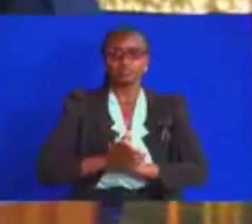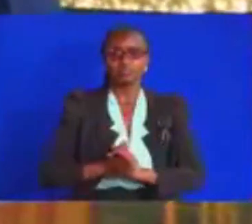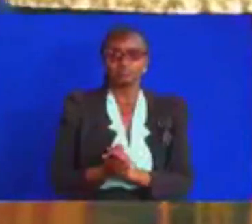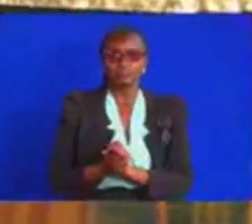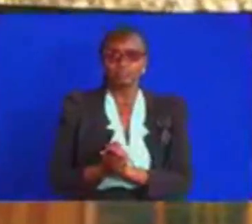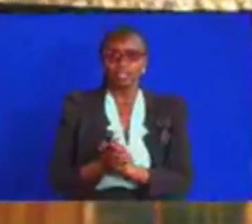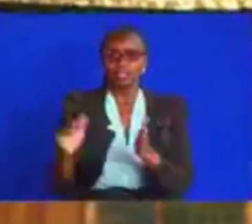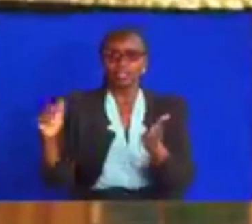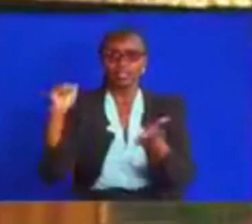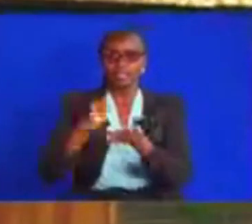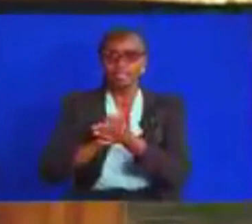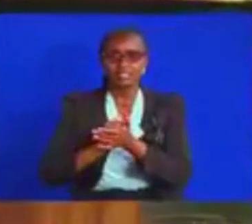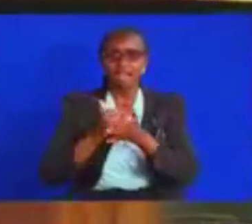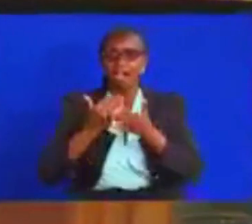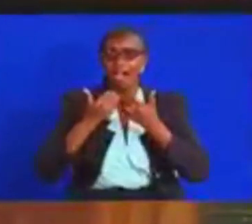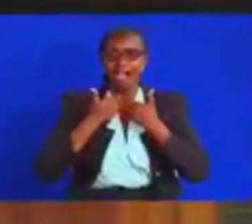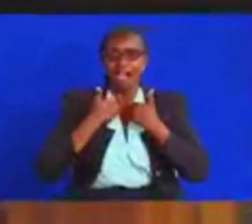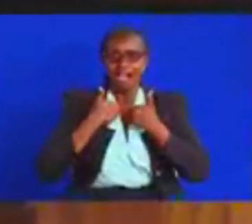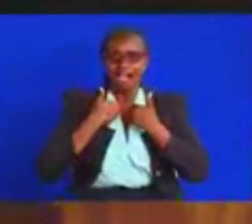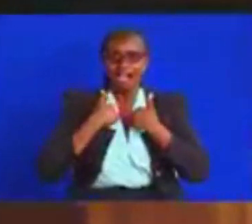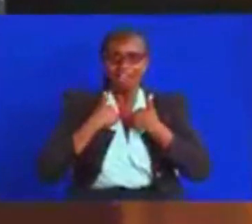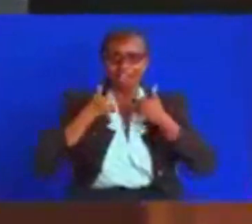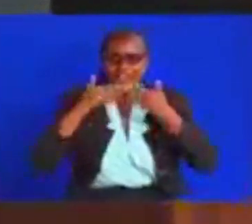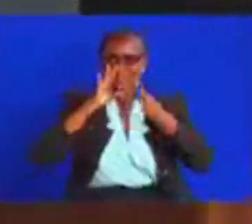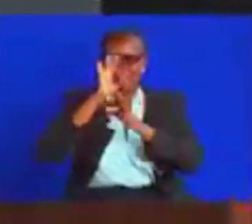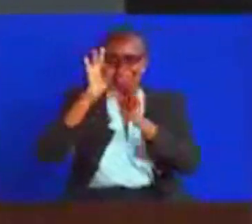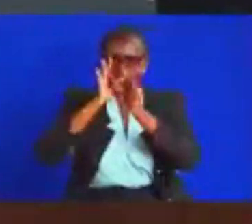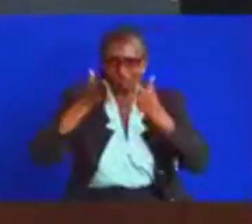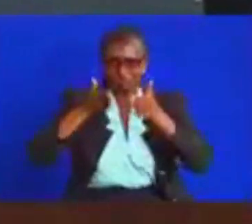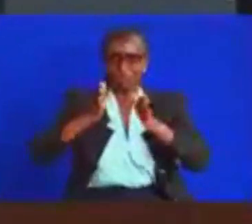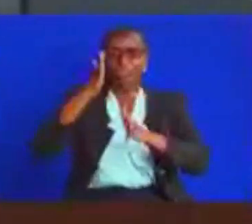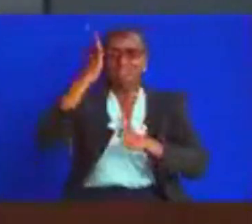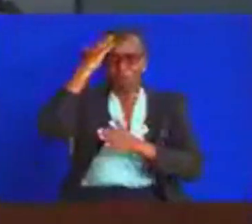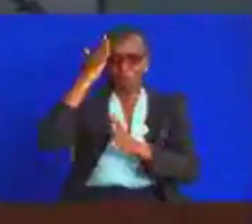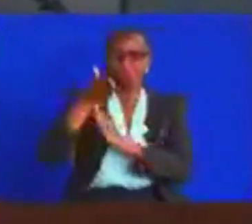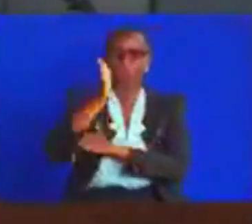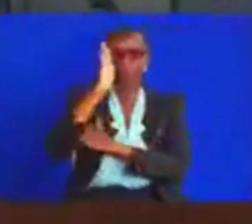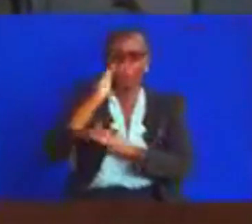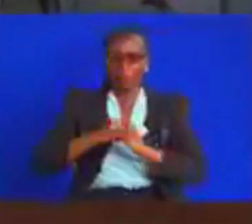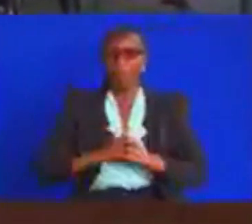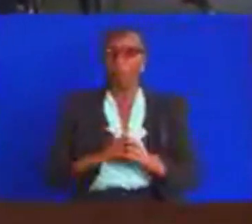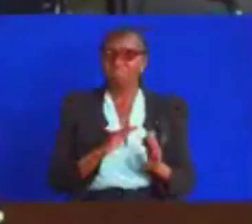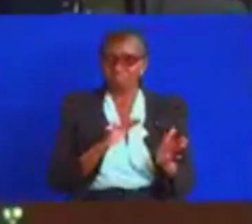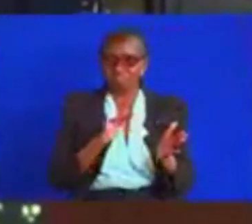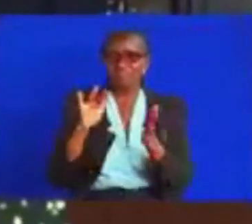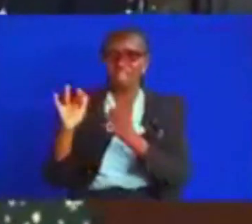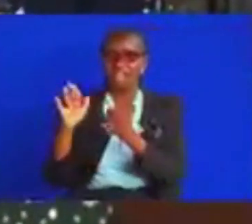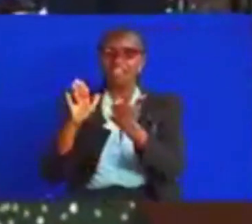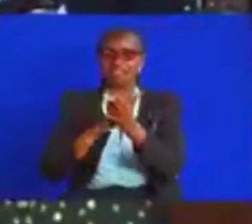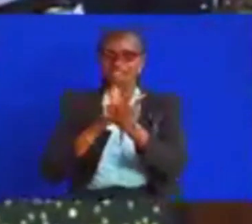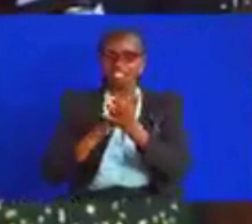That there is a predefined way to knowing God. Now, very quickly,